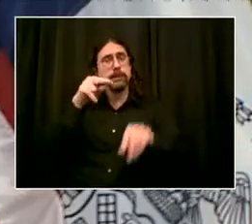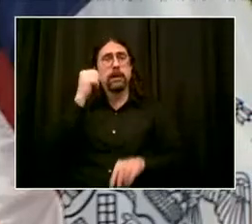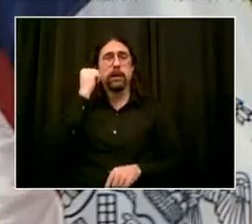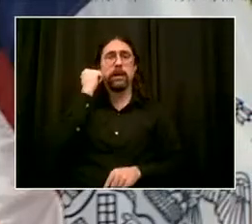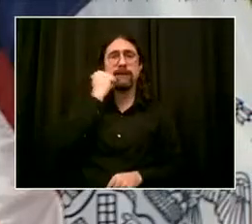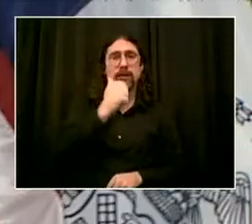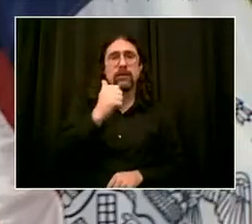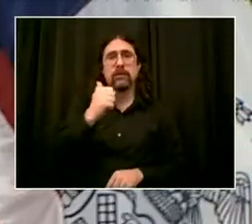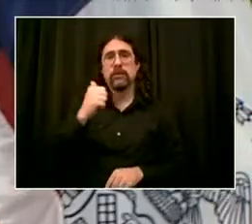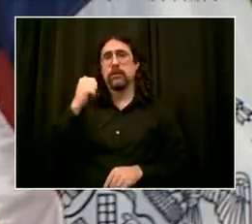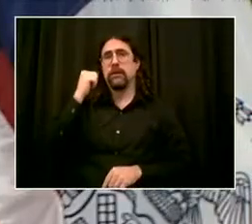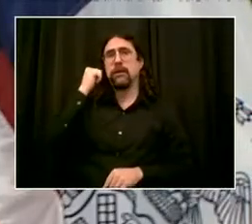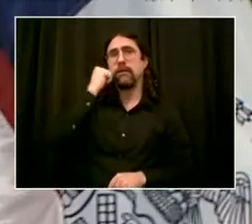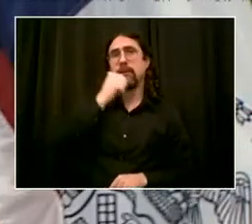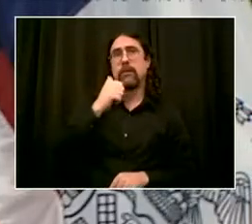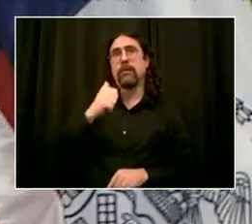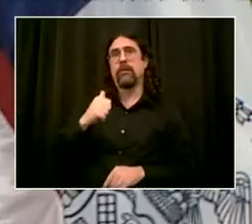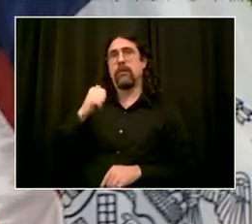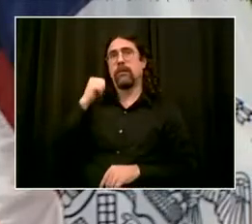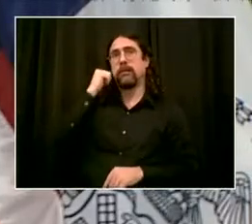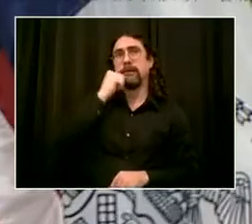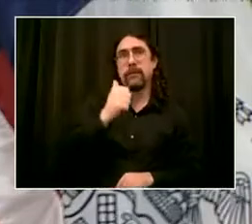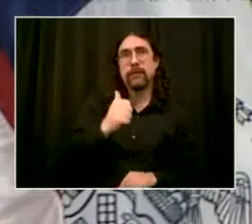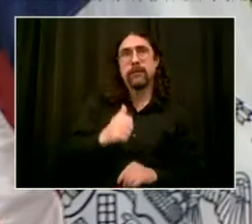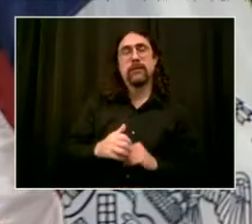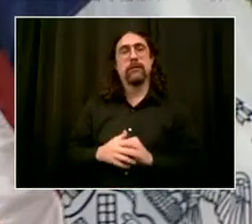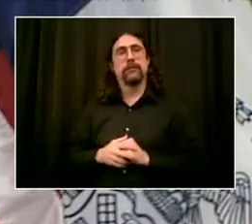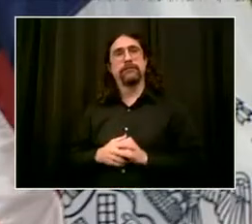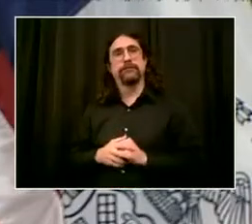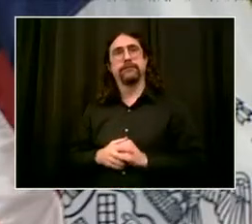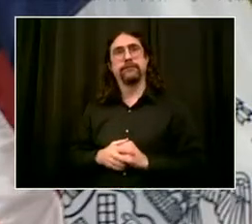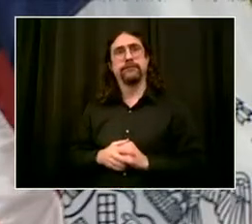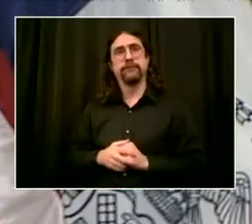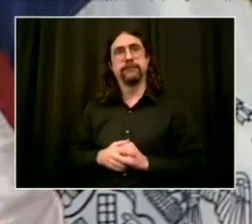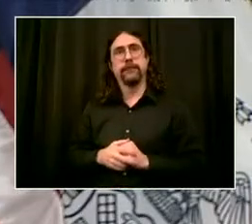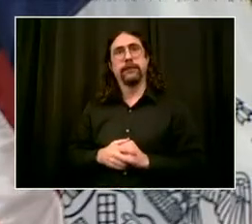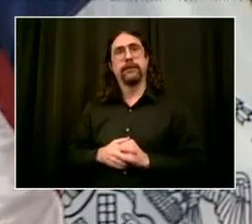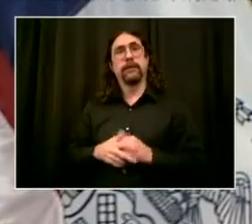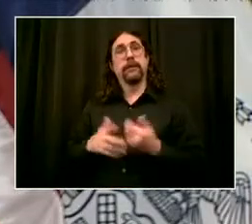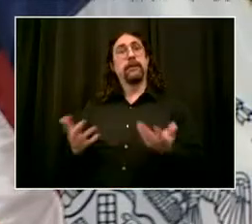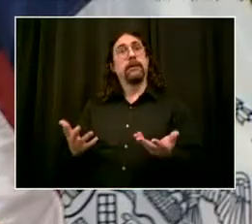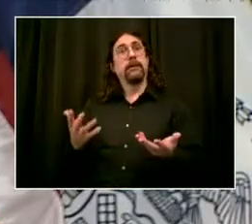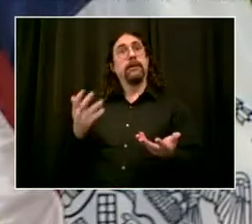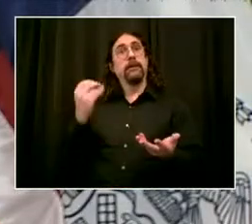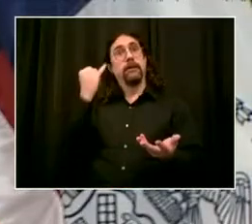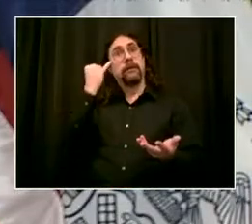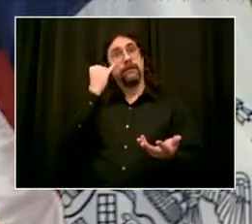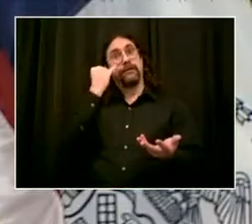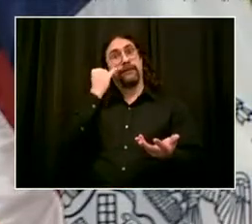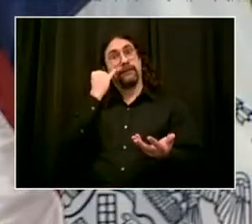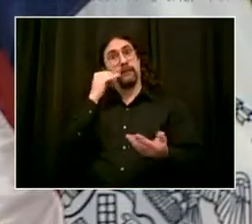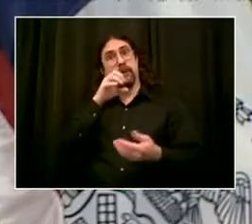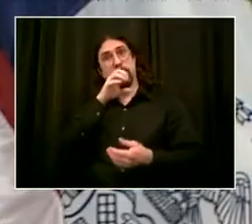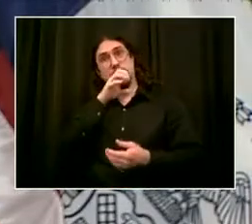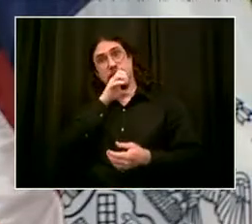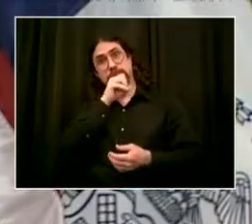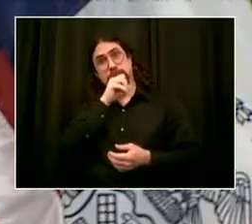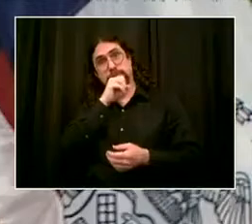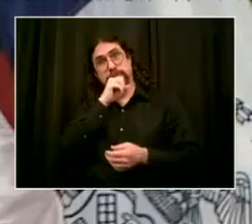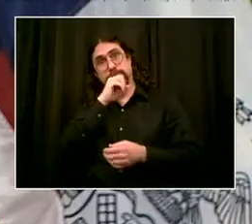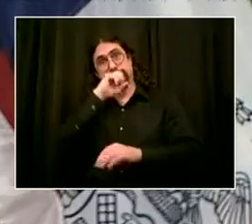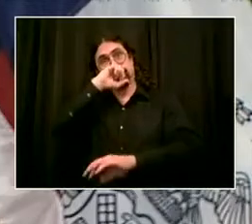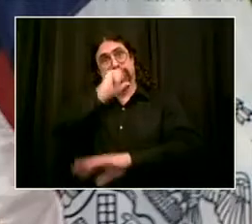we will go through that hard work together I know how much parents want their kids back in school I know how